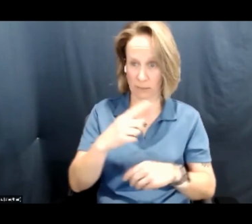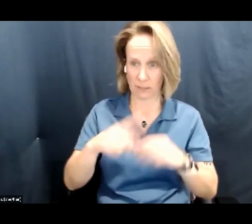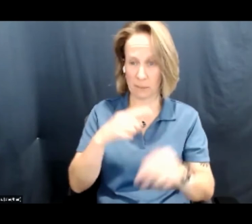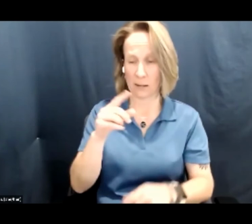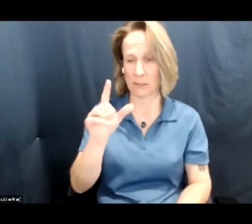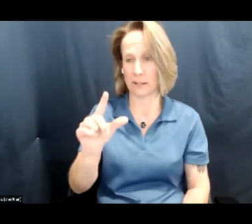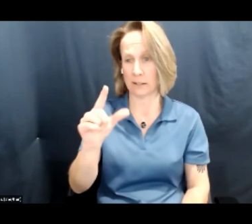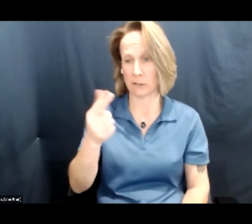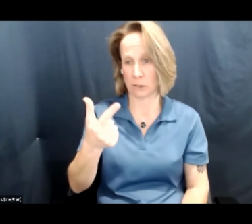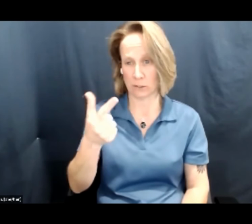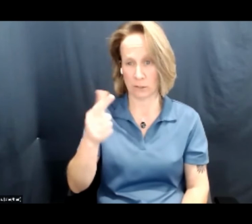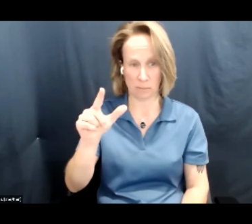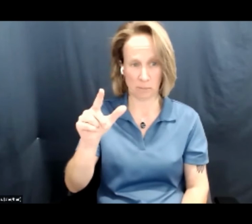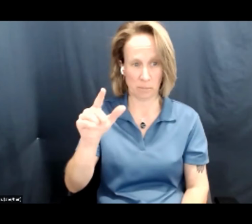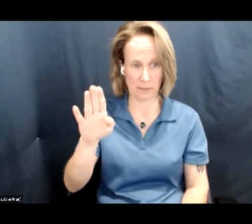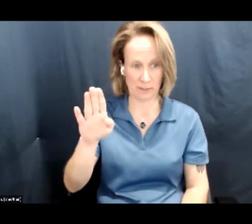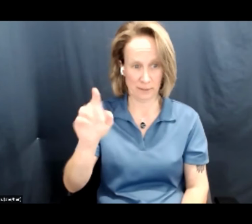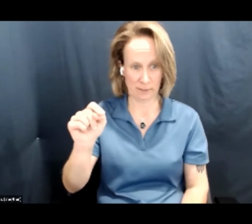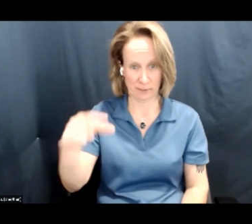and identities.